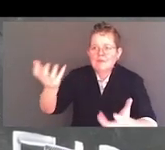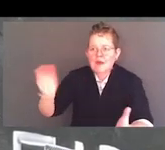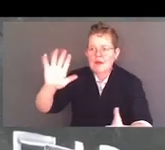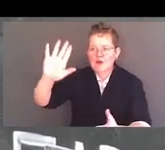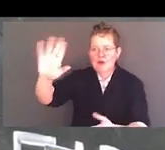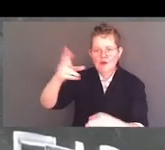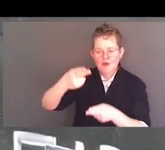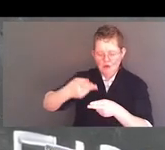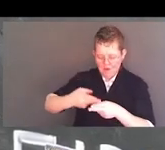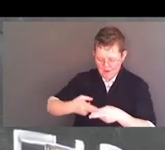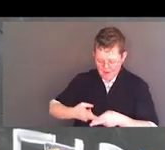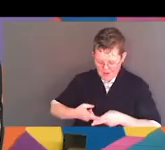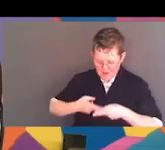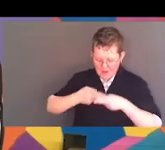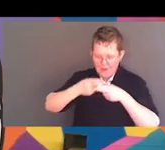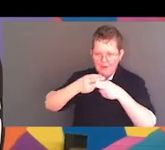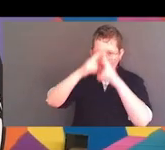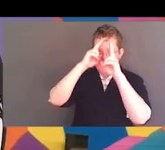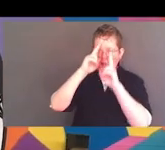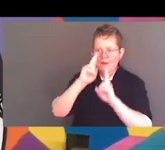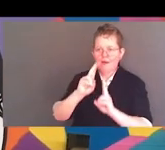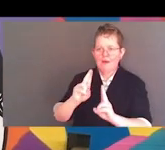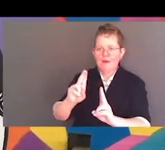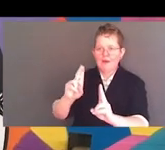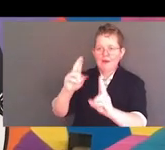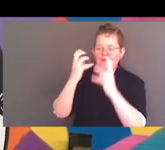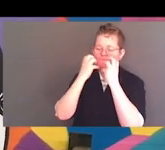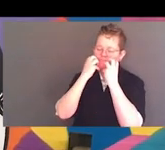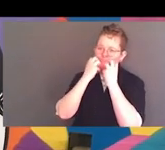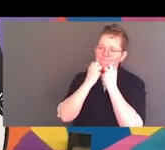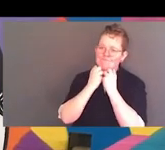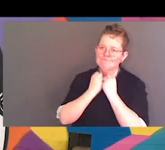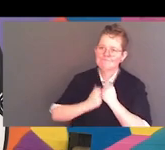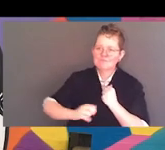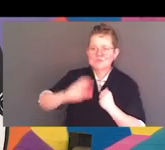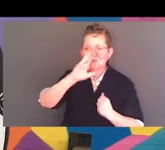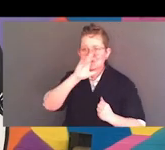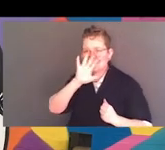say her name. Say her